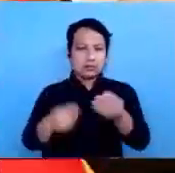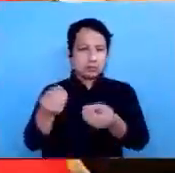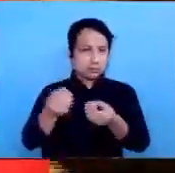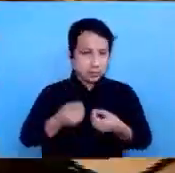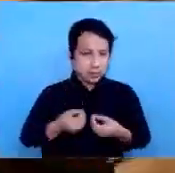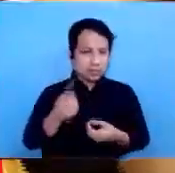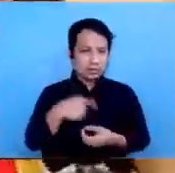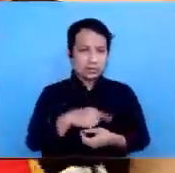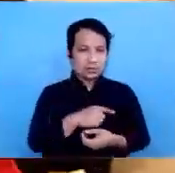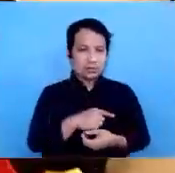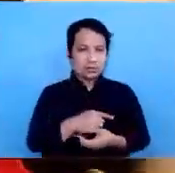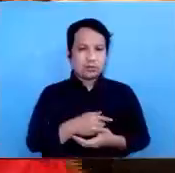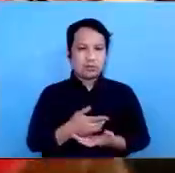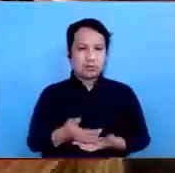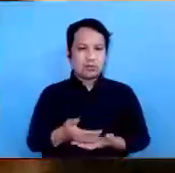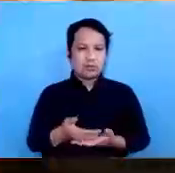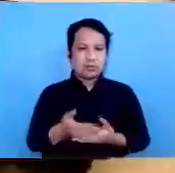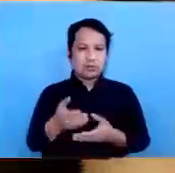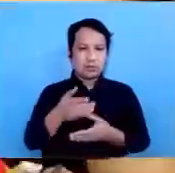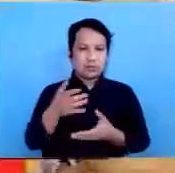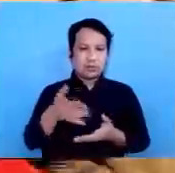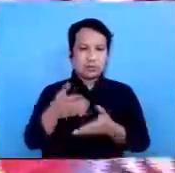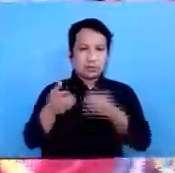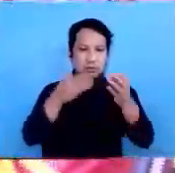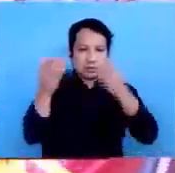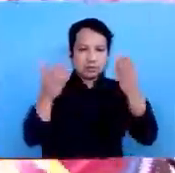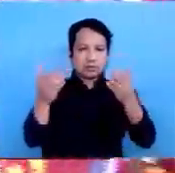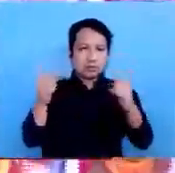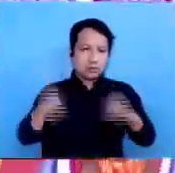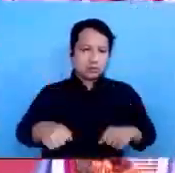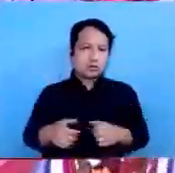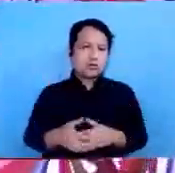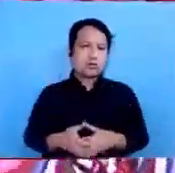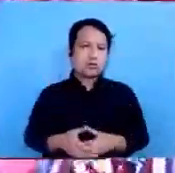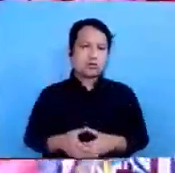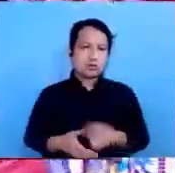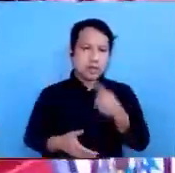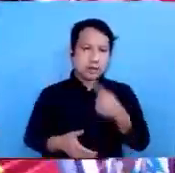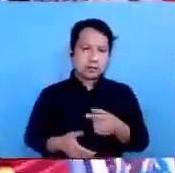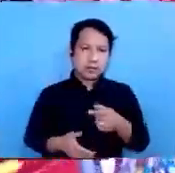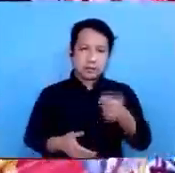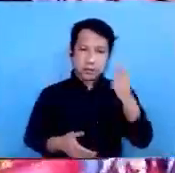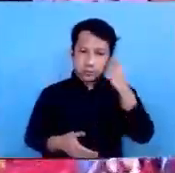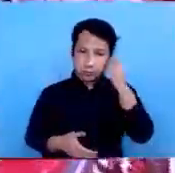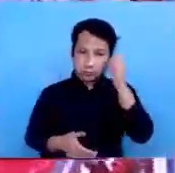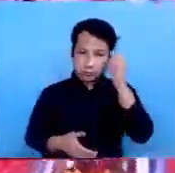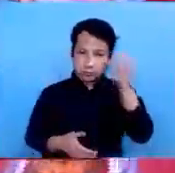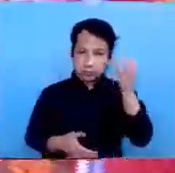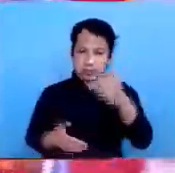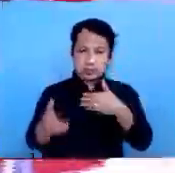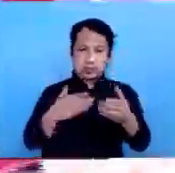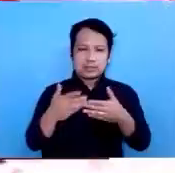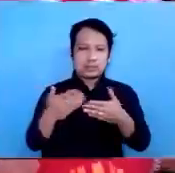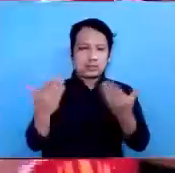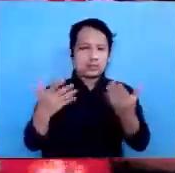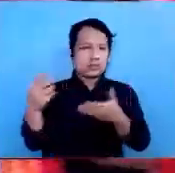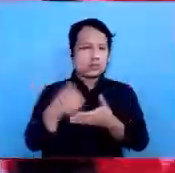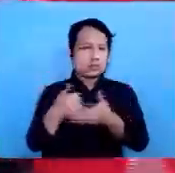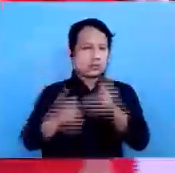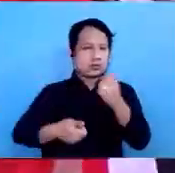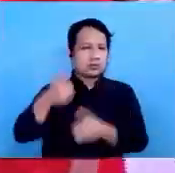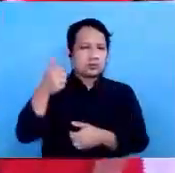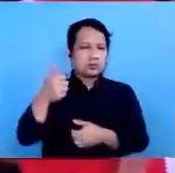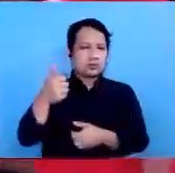to. So, celebration muna mamaya. Let's go! Para naman kay Coach Tim Cohn, hindi daw makukuha ang panalo kung wala